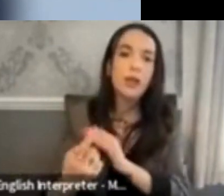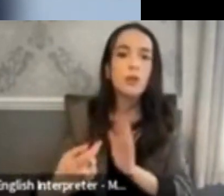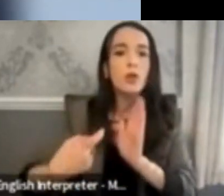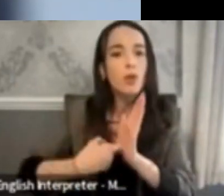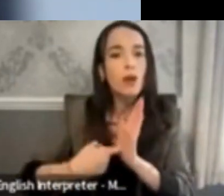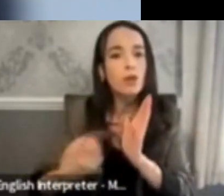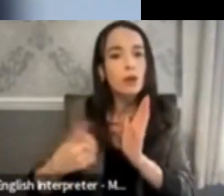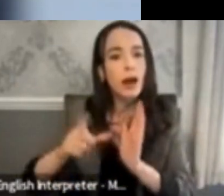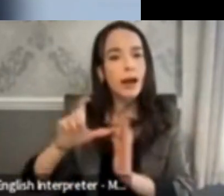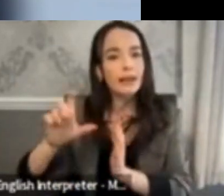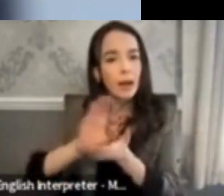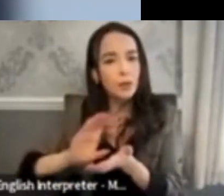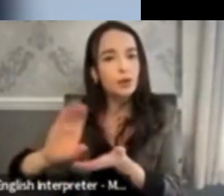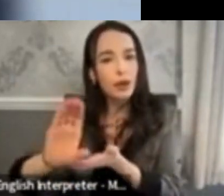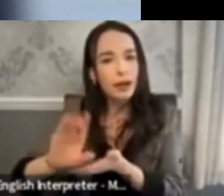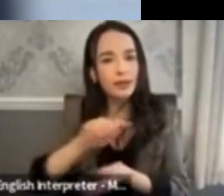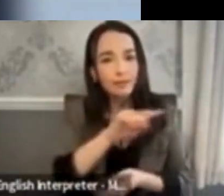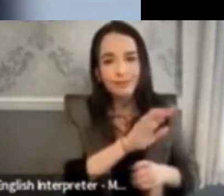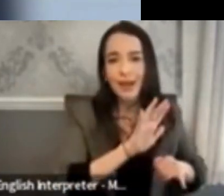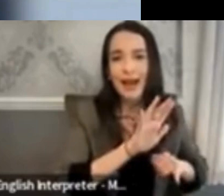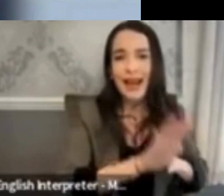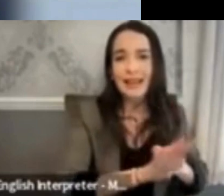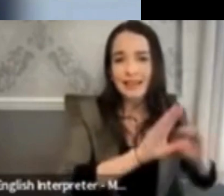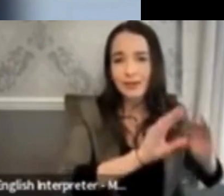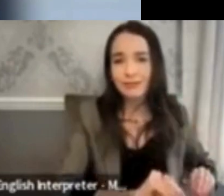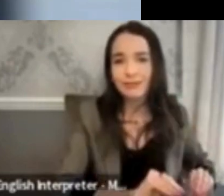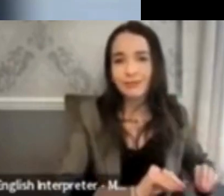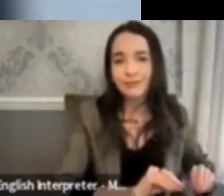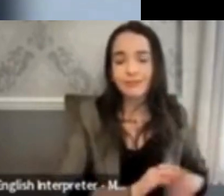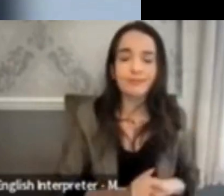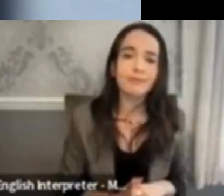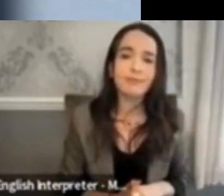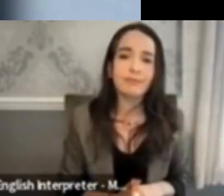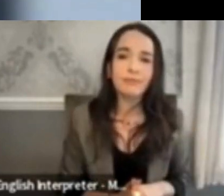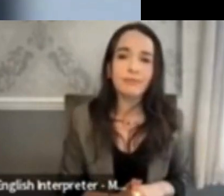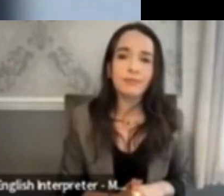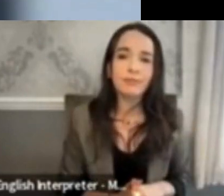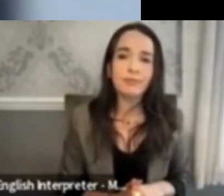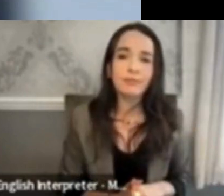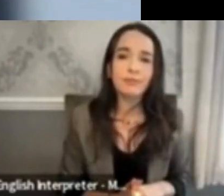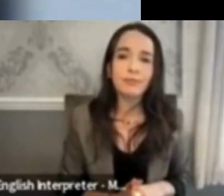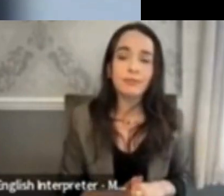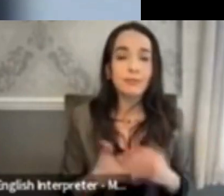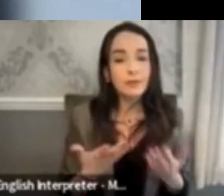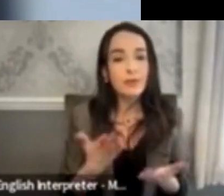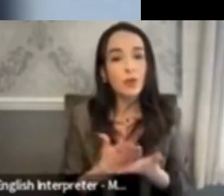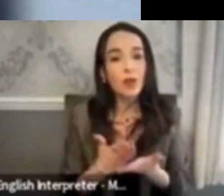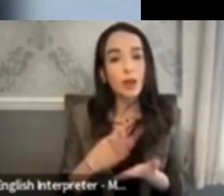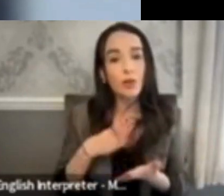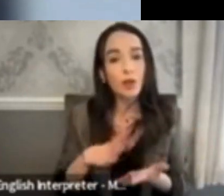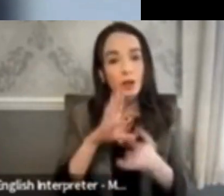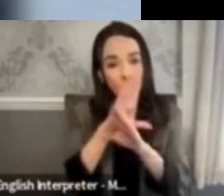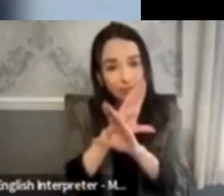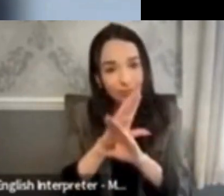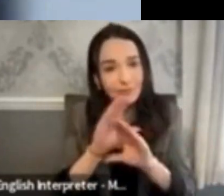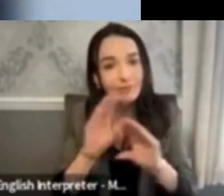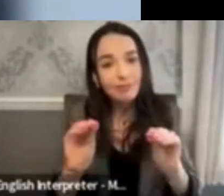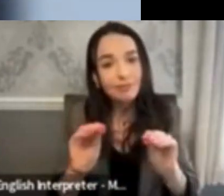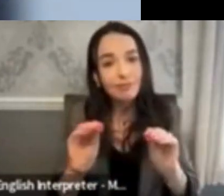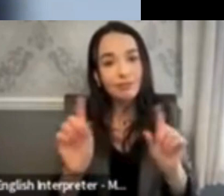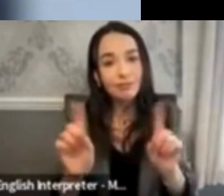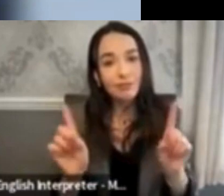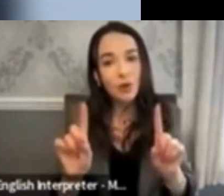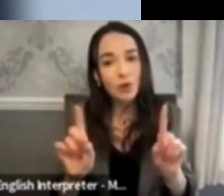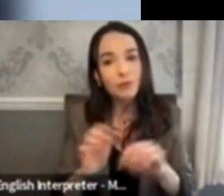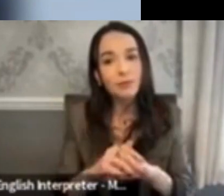So we'd sought in doing that to let all bidders know that the